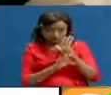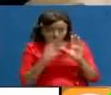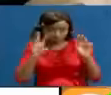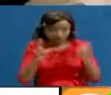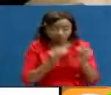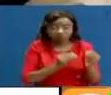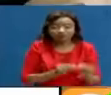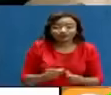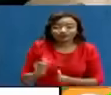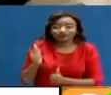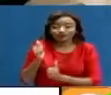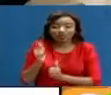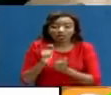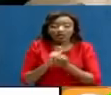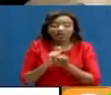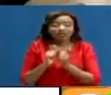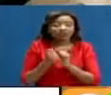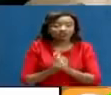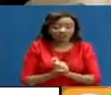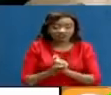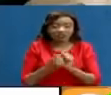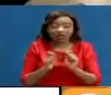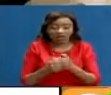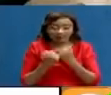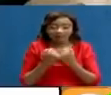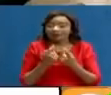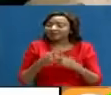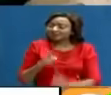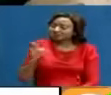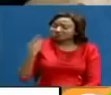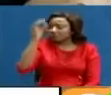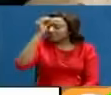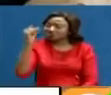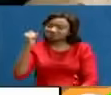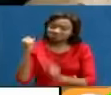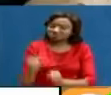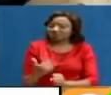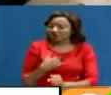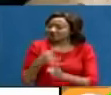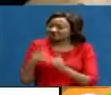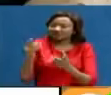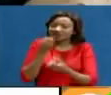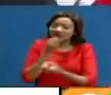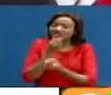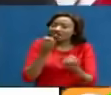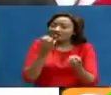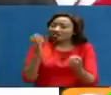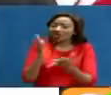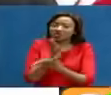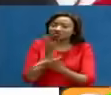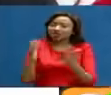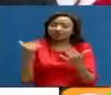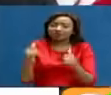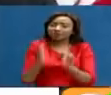constitutional issue is settled. How is it that these views that you hold so strongly haven't been shared with this